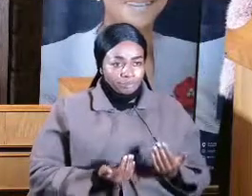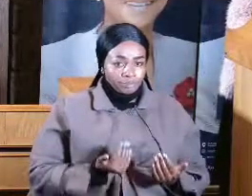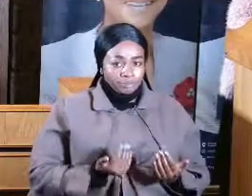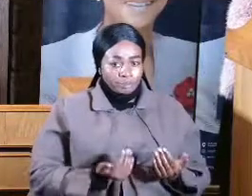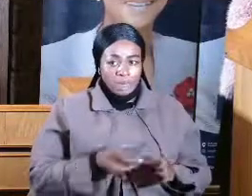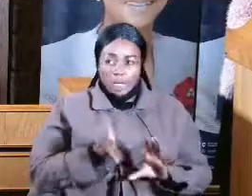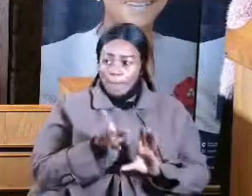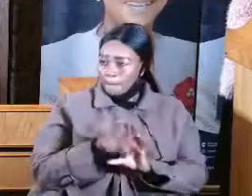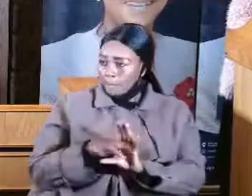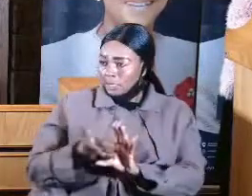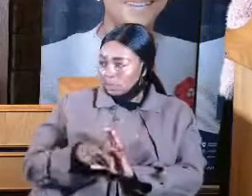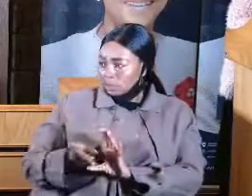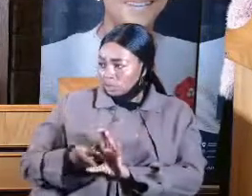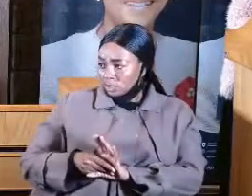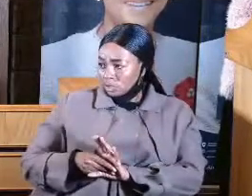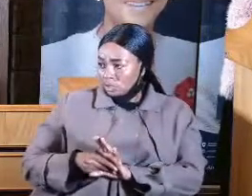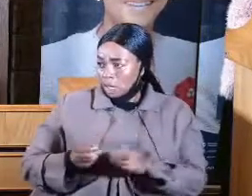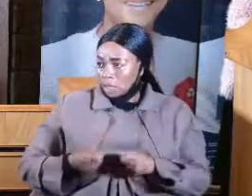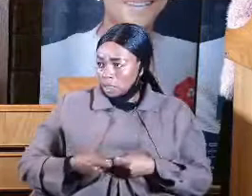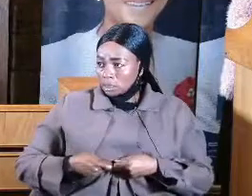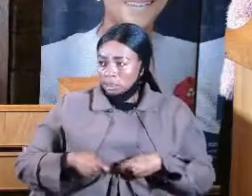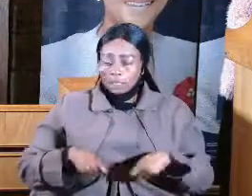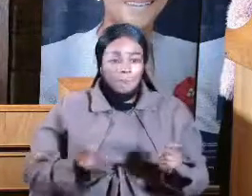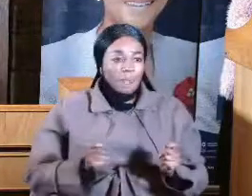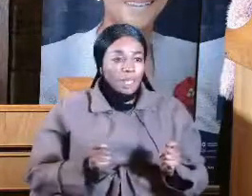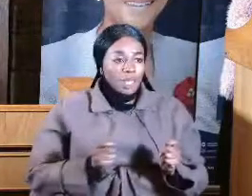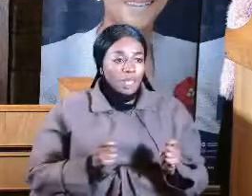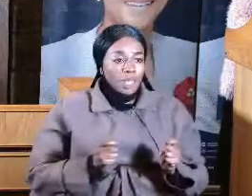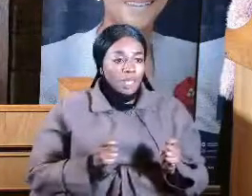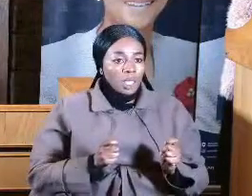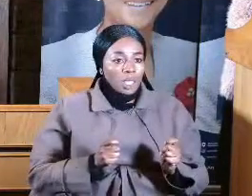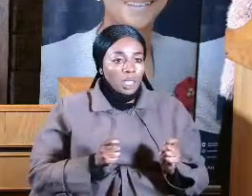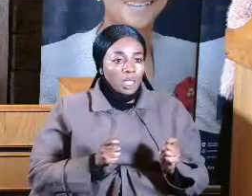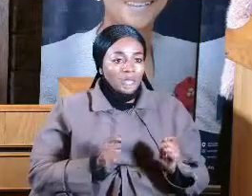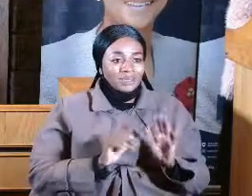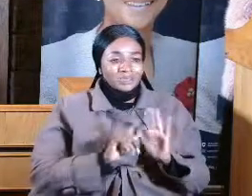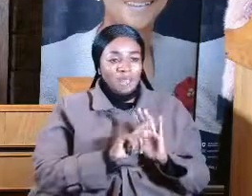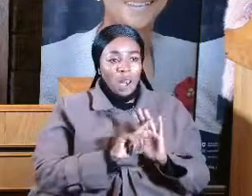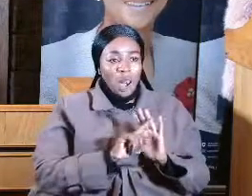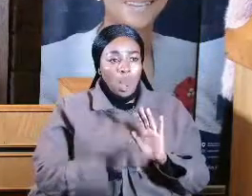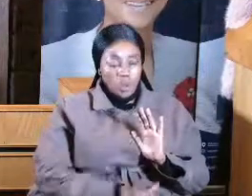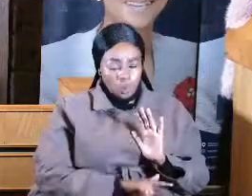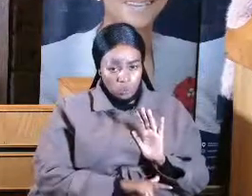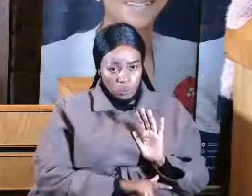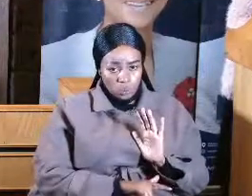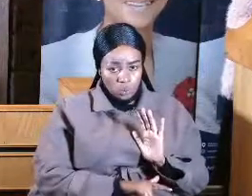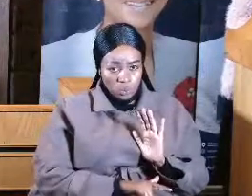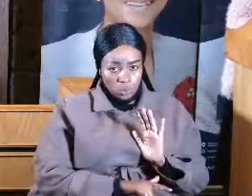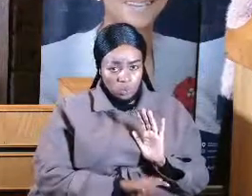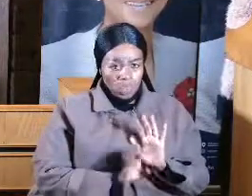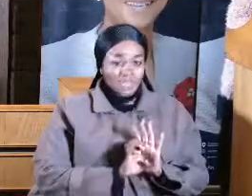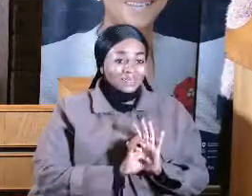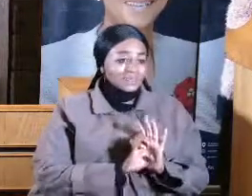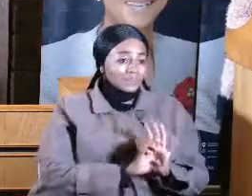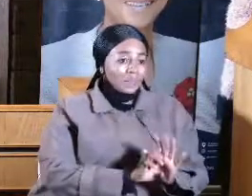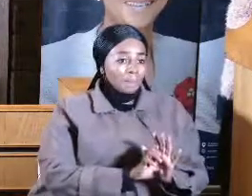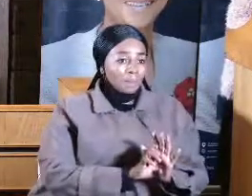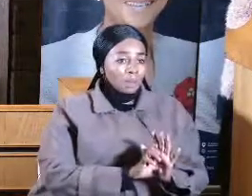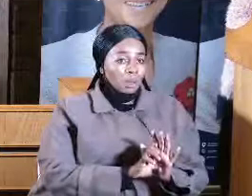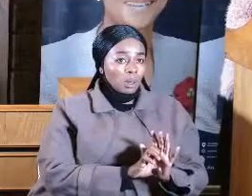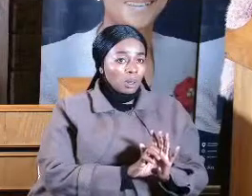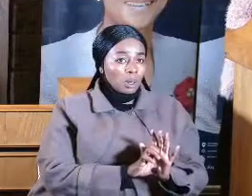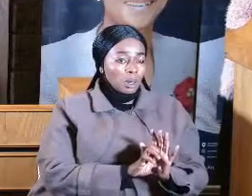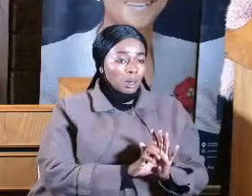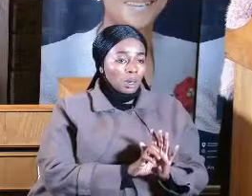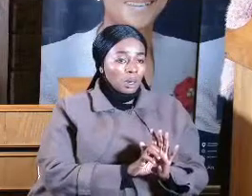participation in enterprise and supply development is very low. For an example, the total revenue of retail